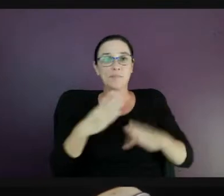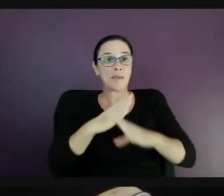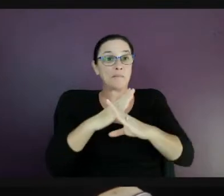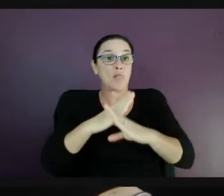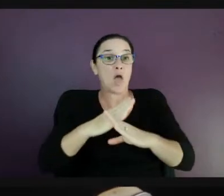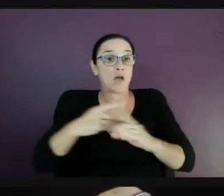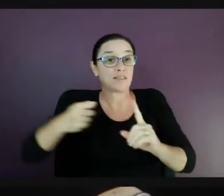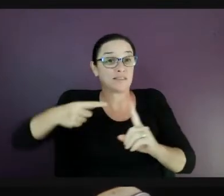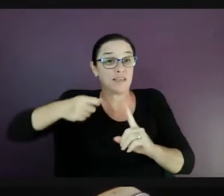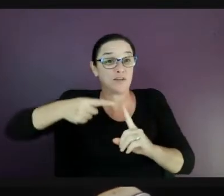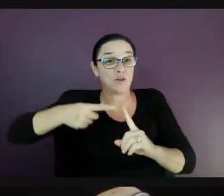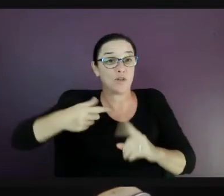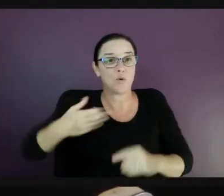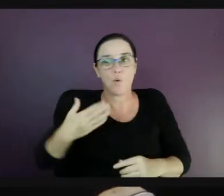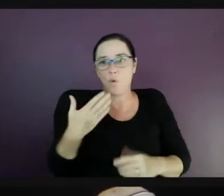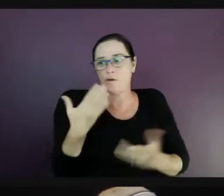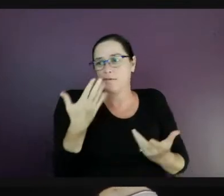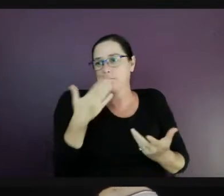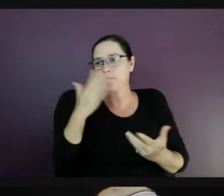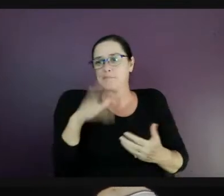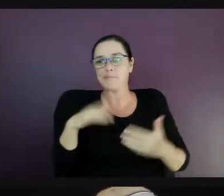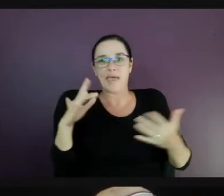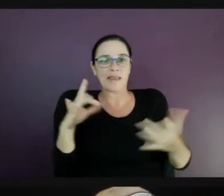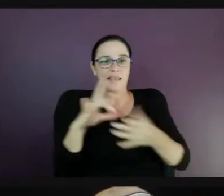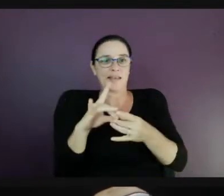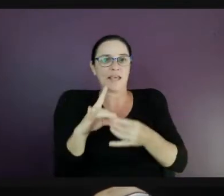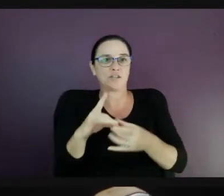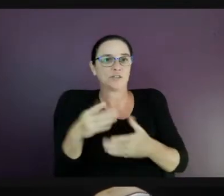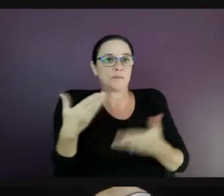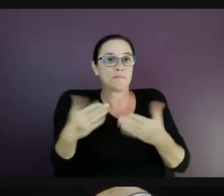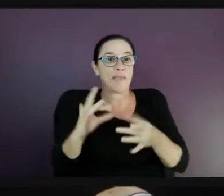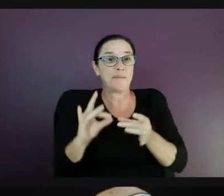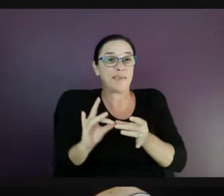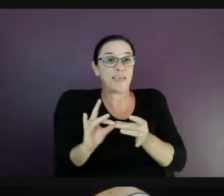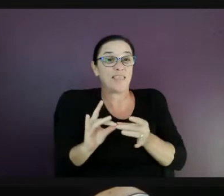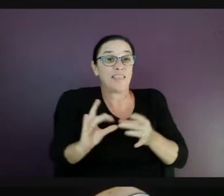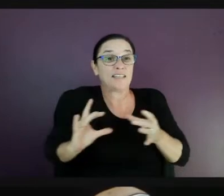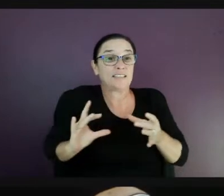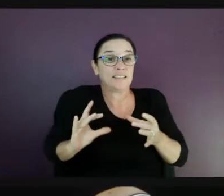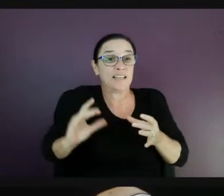connection. You know, maybe one of the plugs got loose and there's water getting in there, and maybe the water